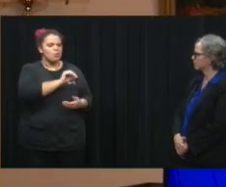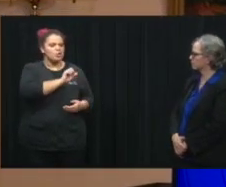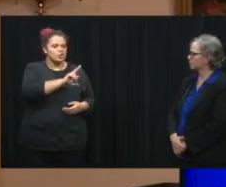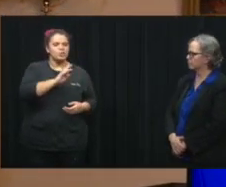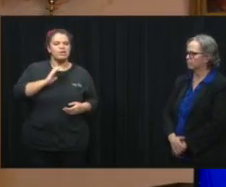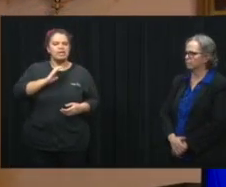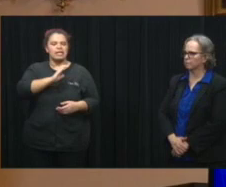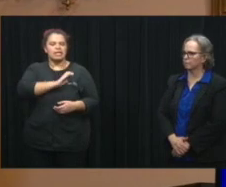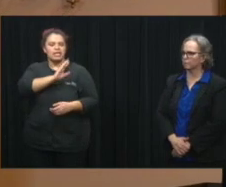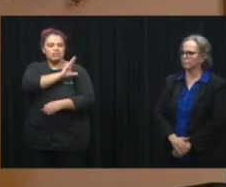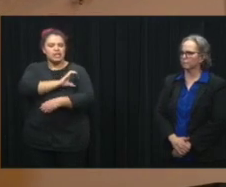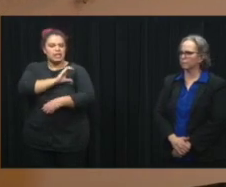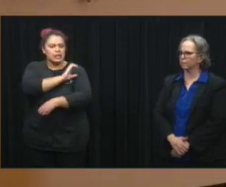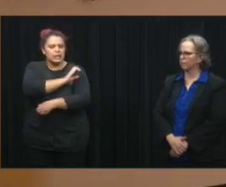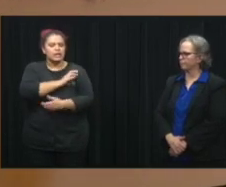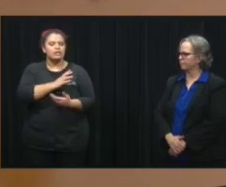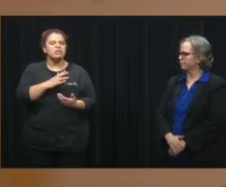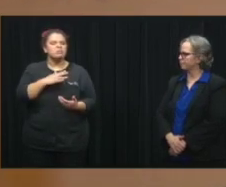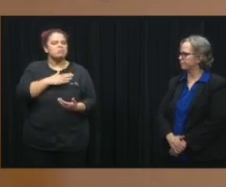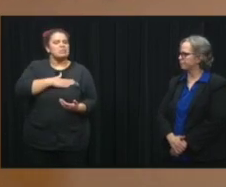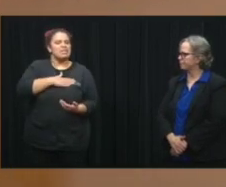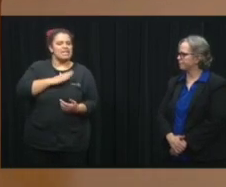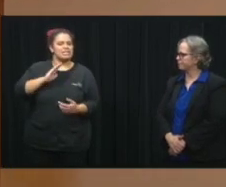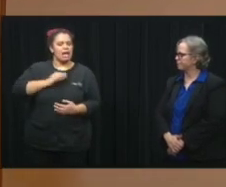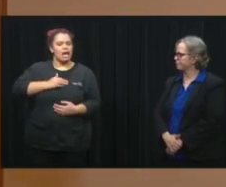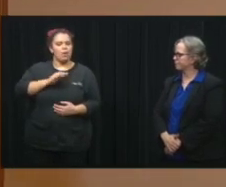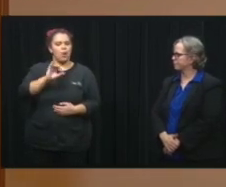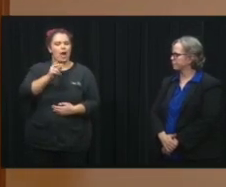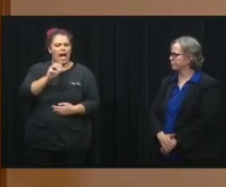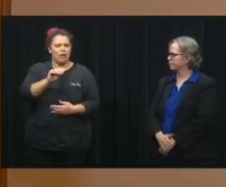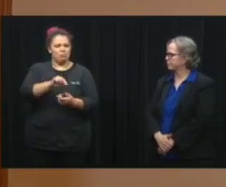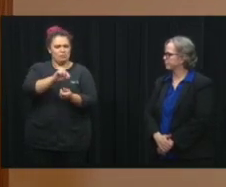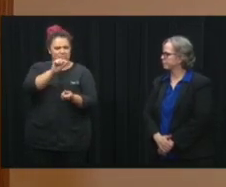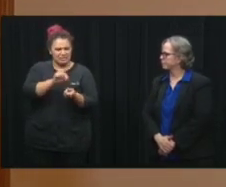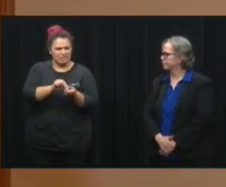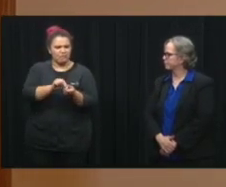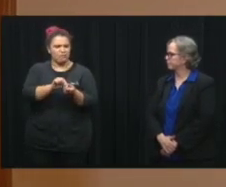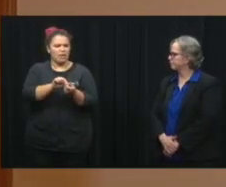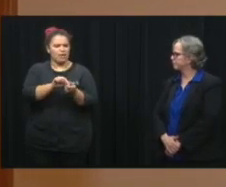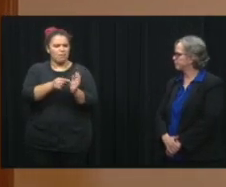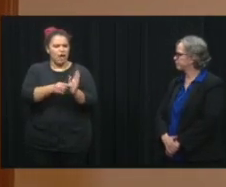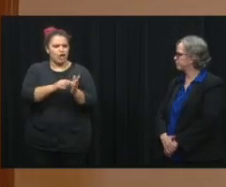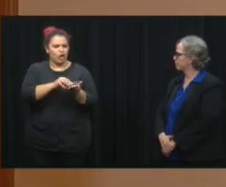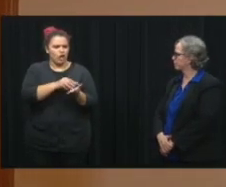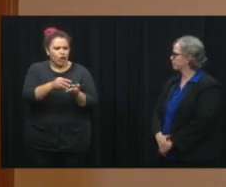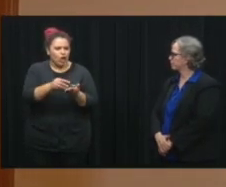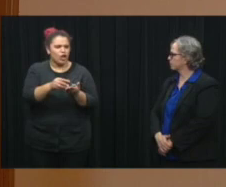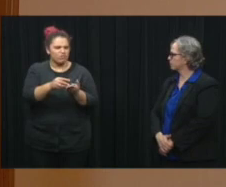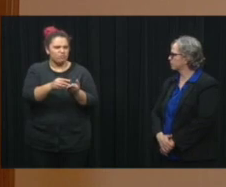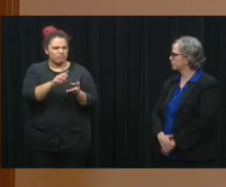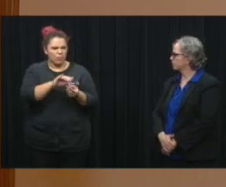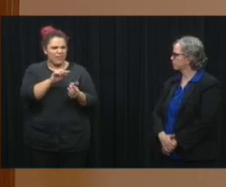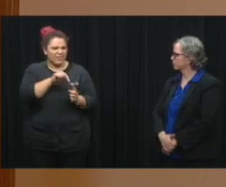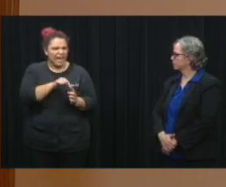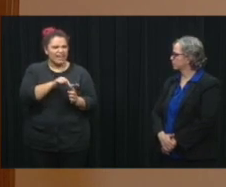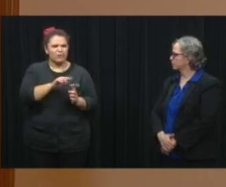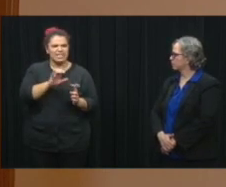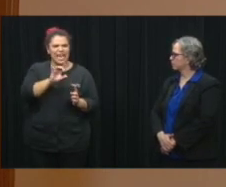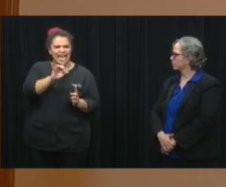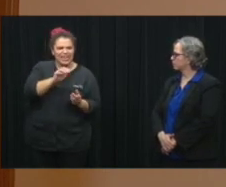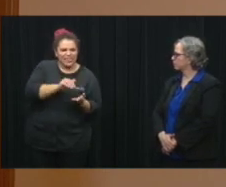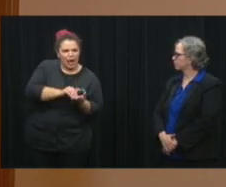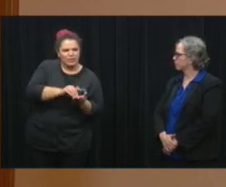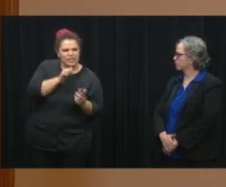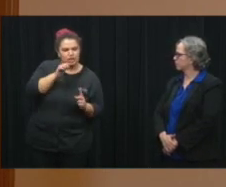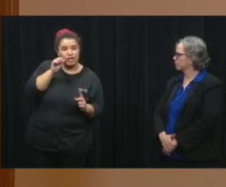our Ohio-specific modeling is based on? I think a lot of people might see, it was 8,000 peak yesterday, 10,000 today. How does that